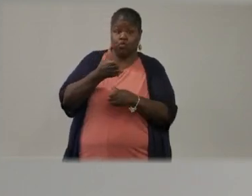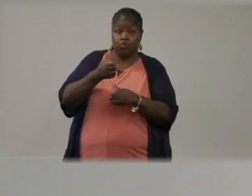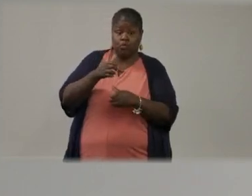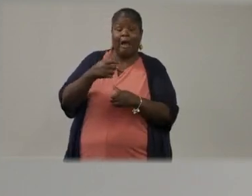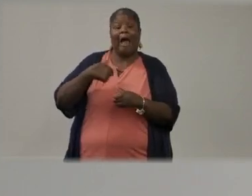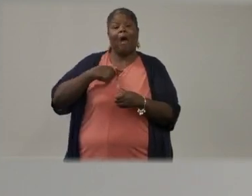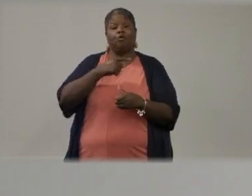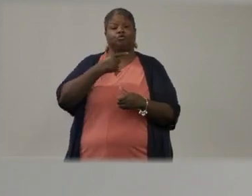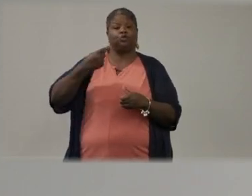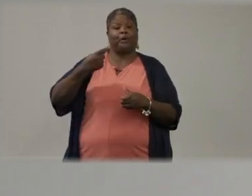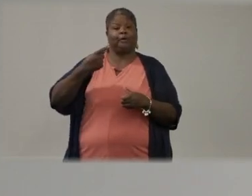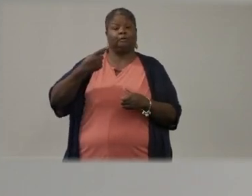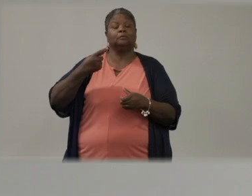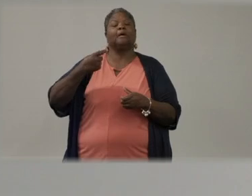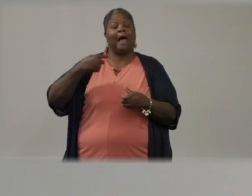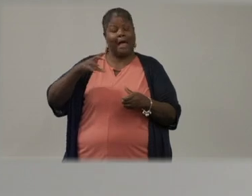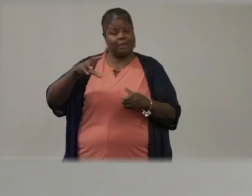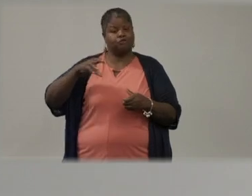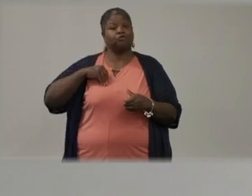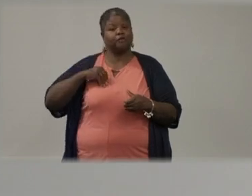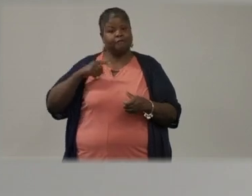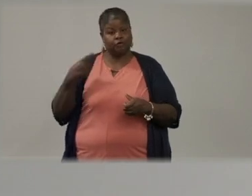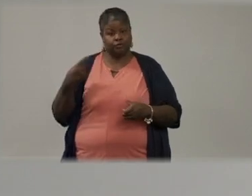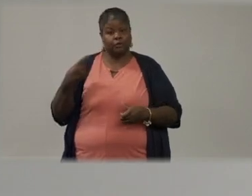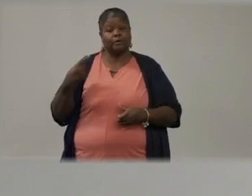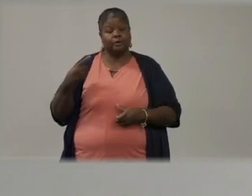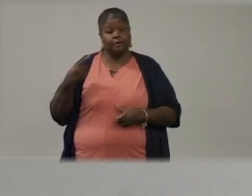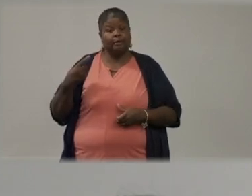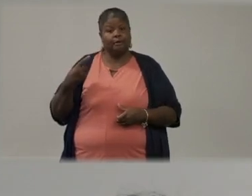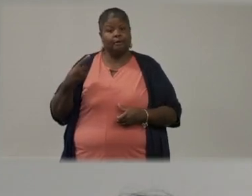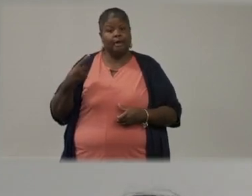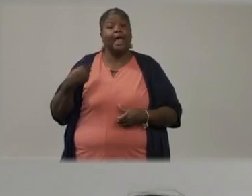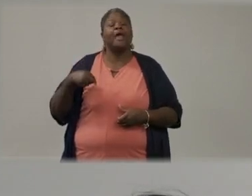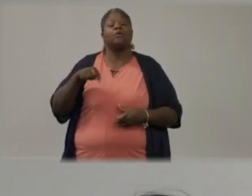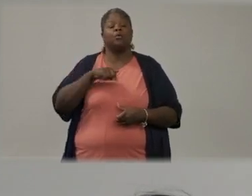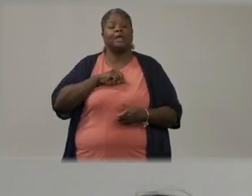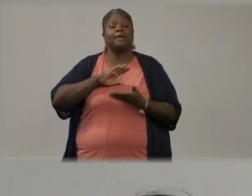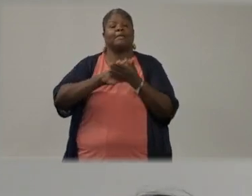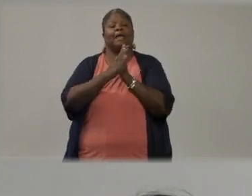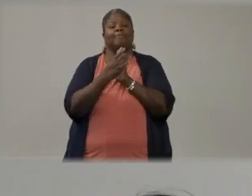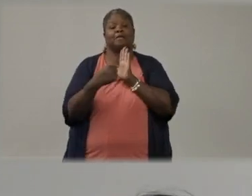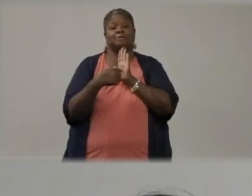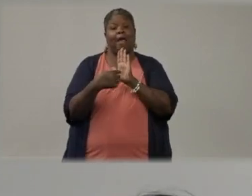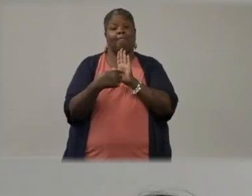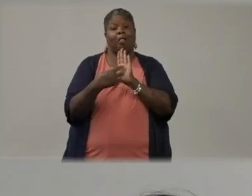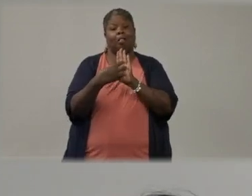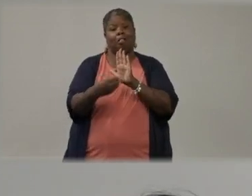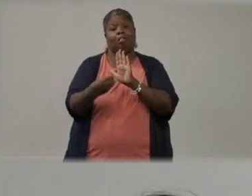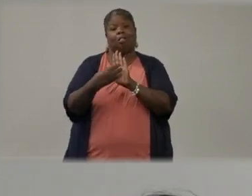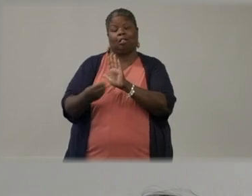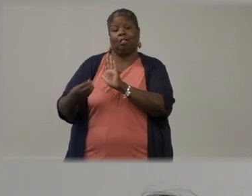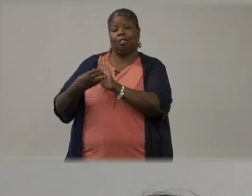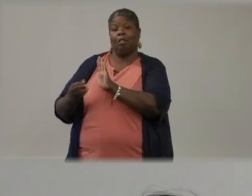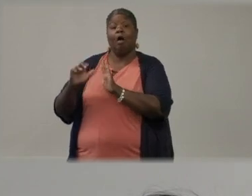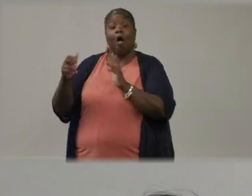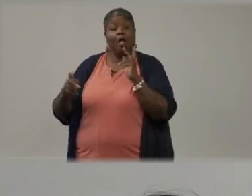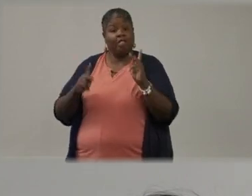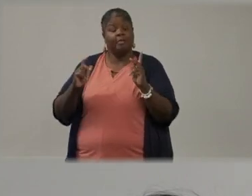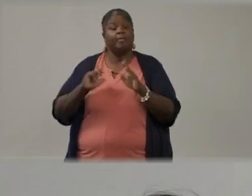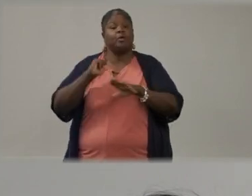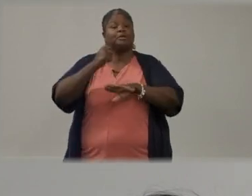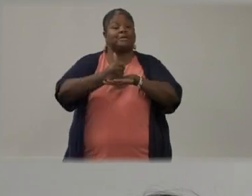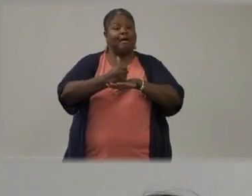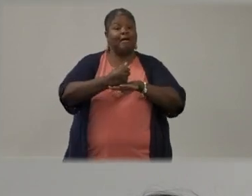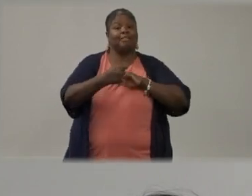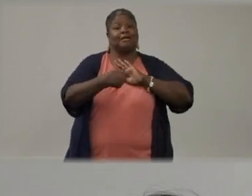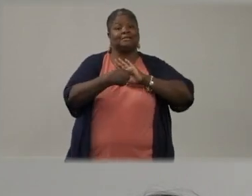do it. So I took the first one, and we were the example. Other people set the example,